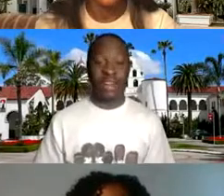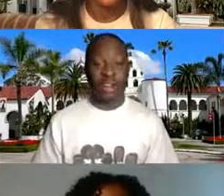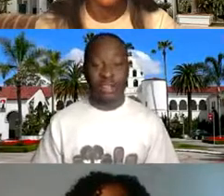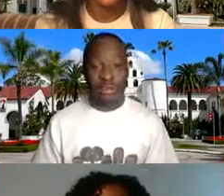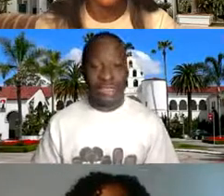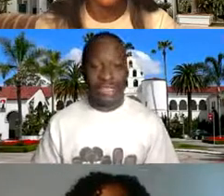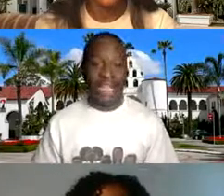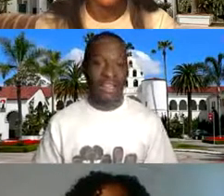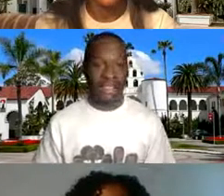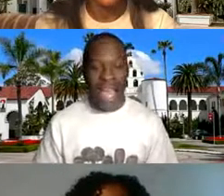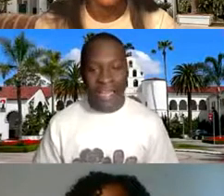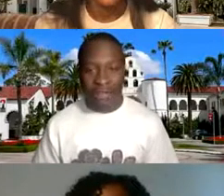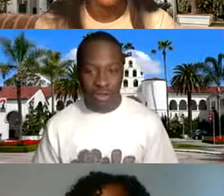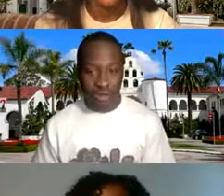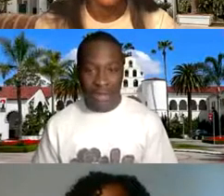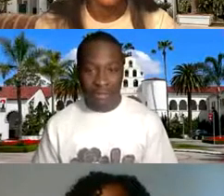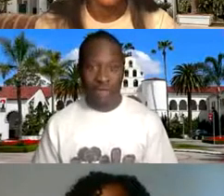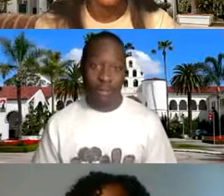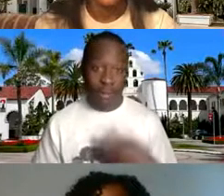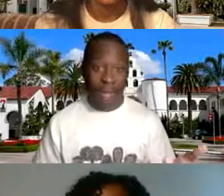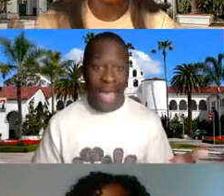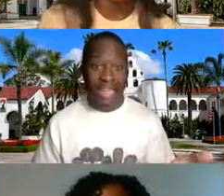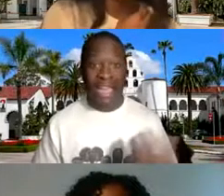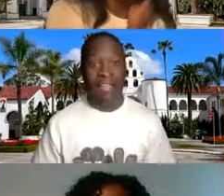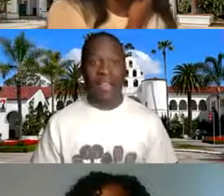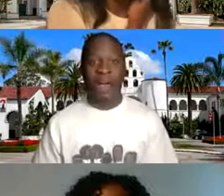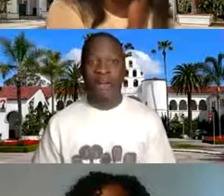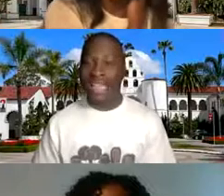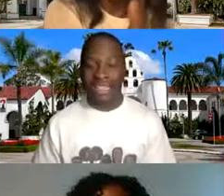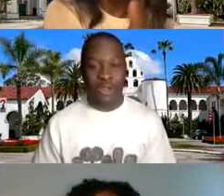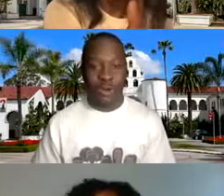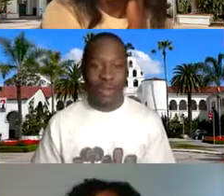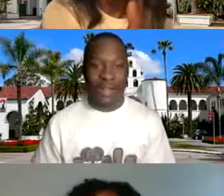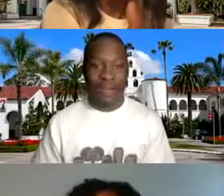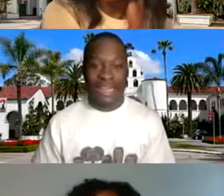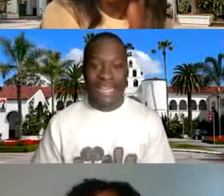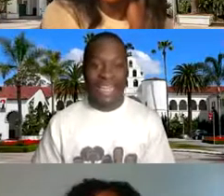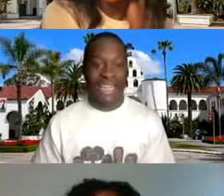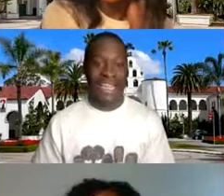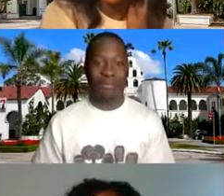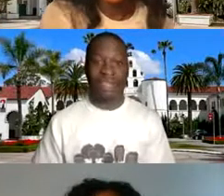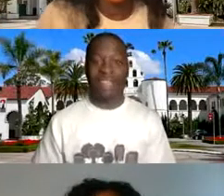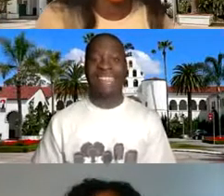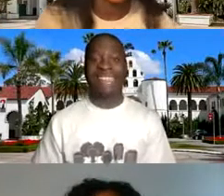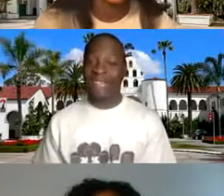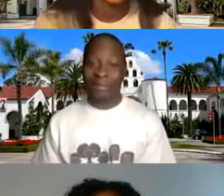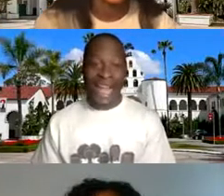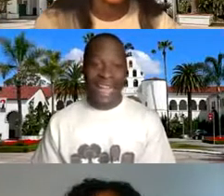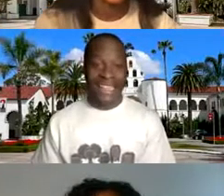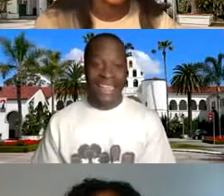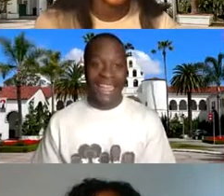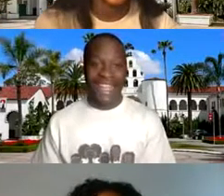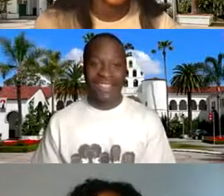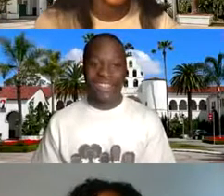then also just, like, not even a direct mentor, but Maya. Like, I was at the Turtle Pond one day, and I seen